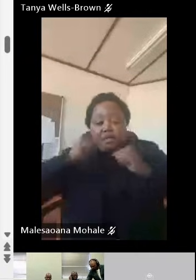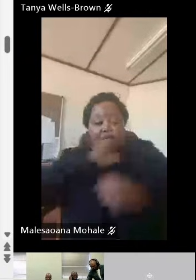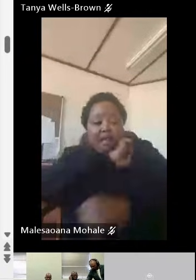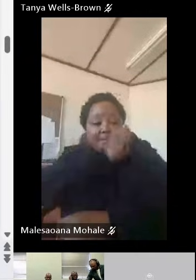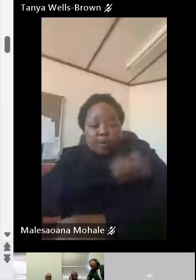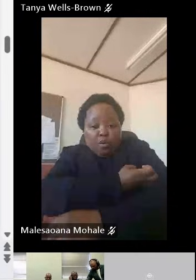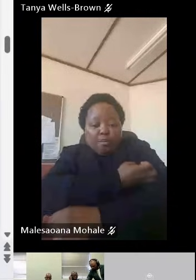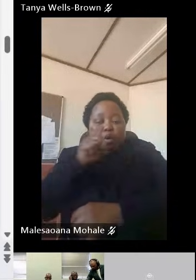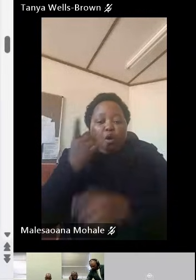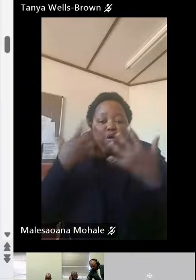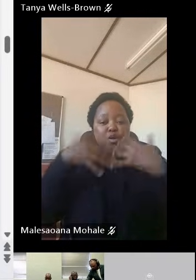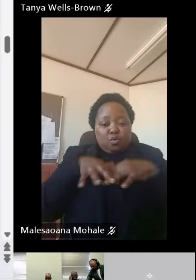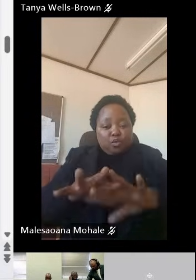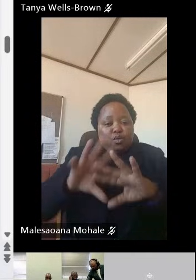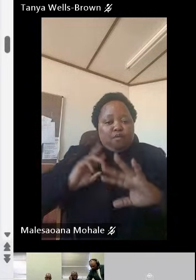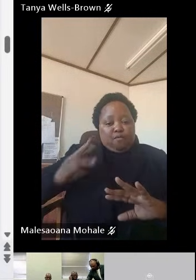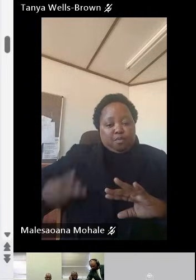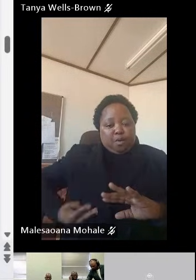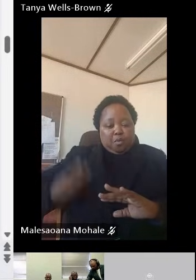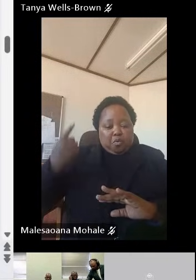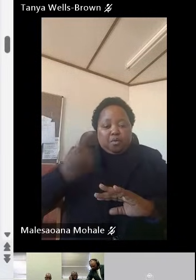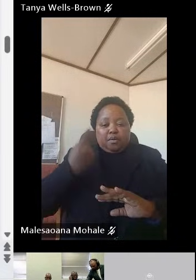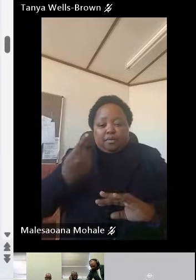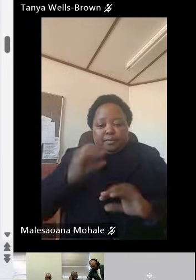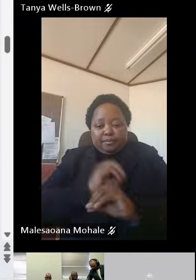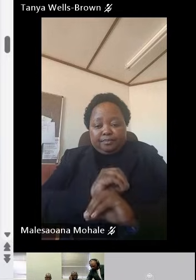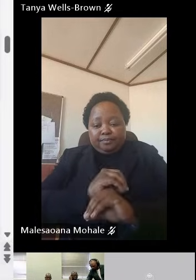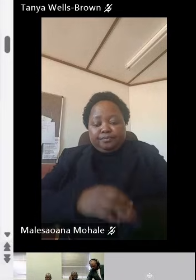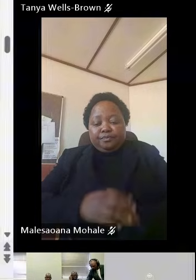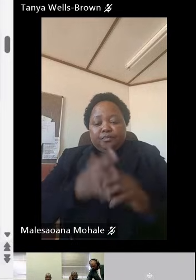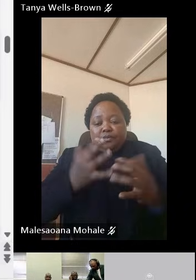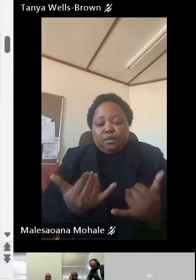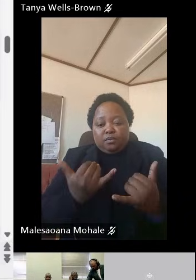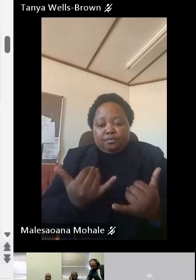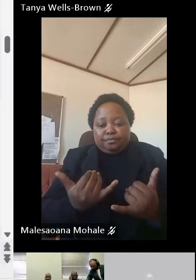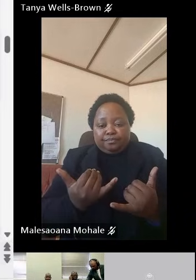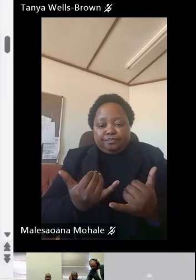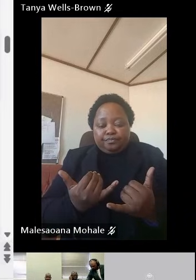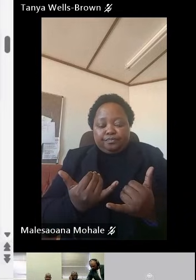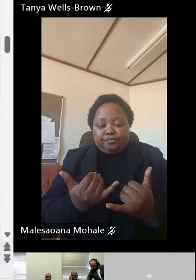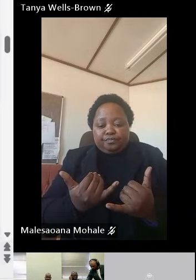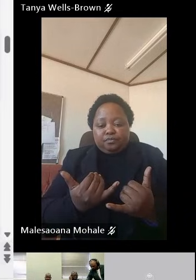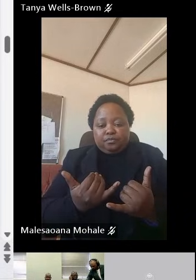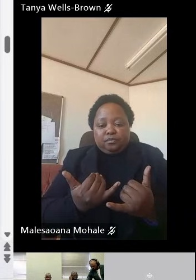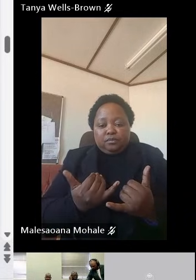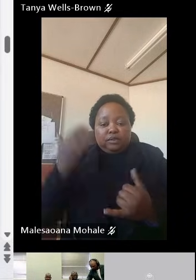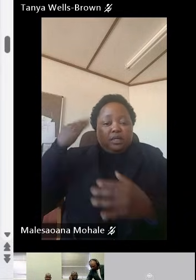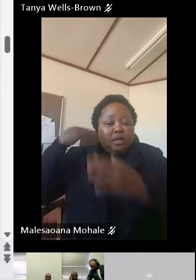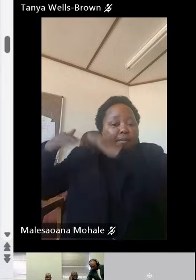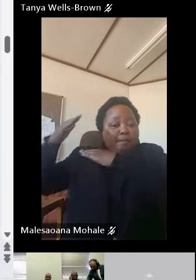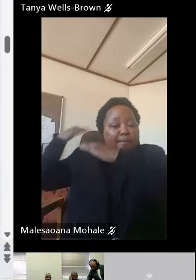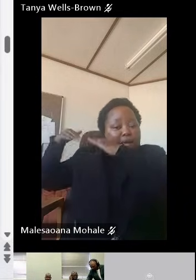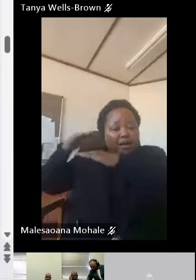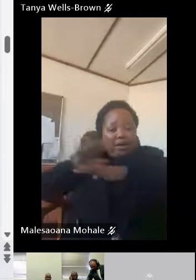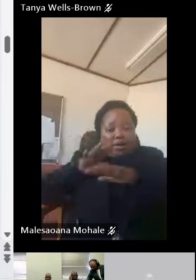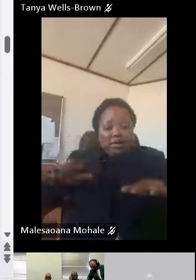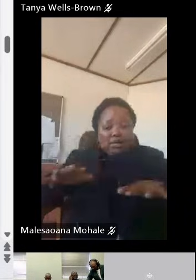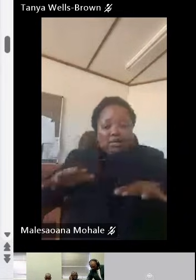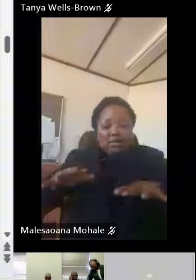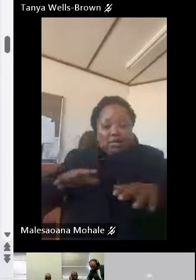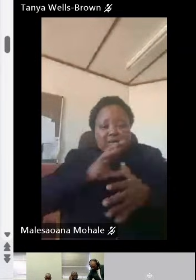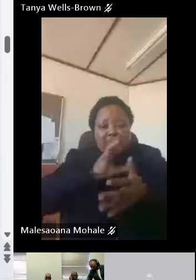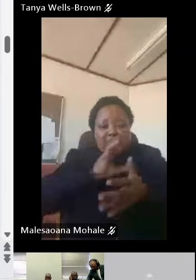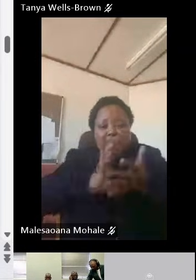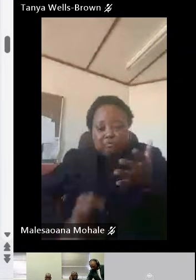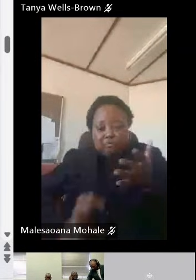women. So you find that because of this historical background that I tried setting down, is